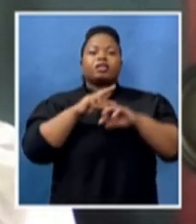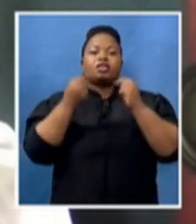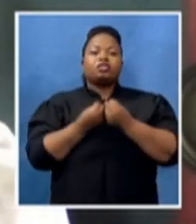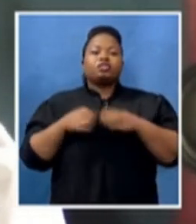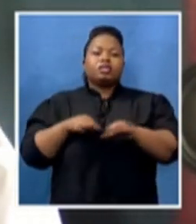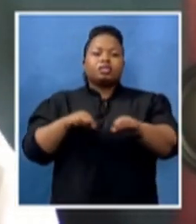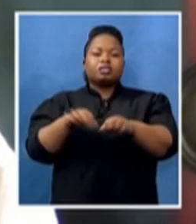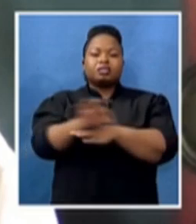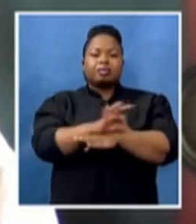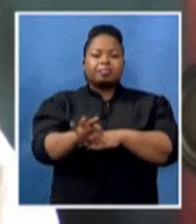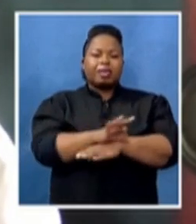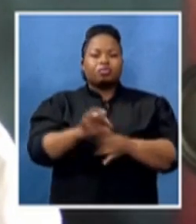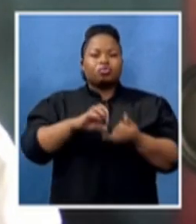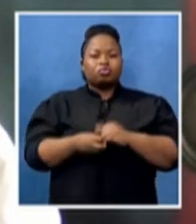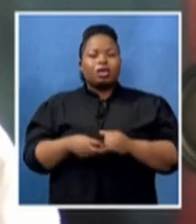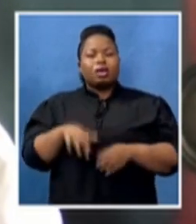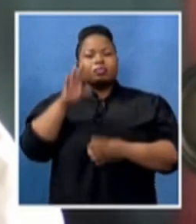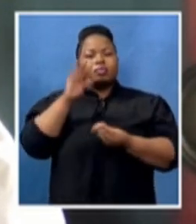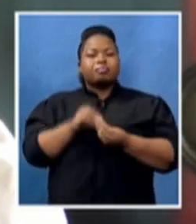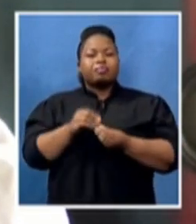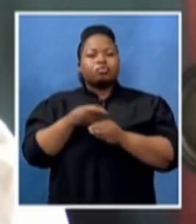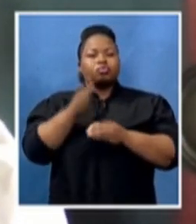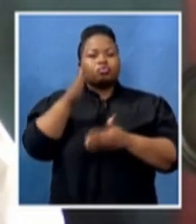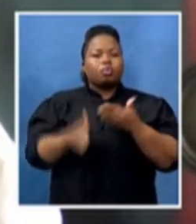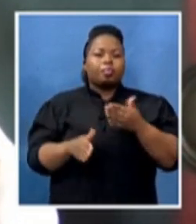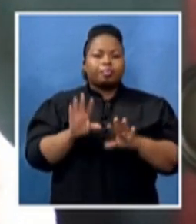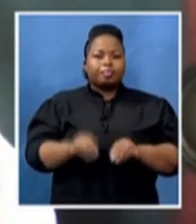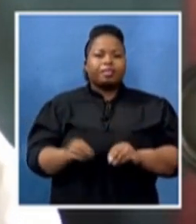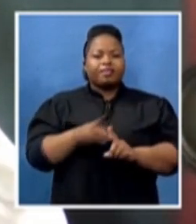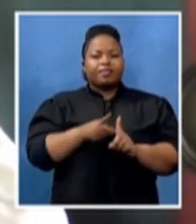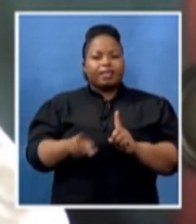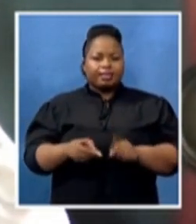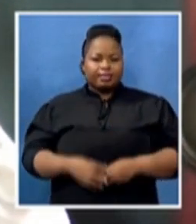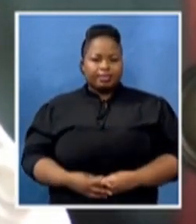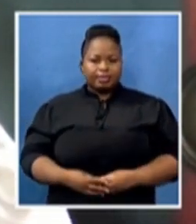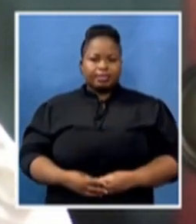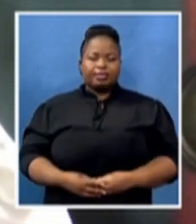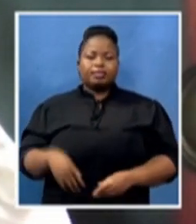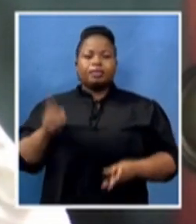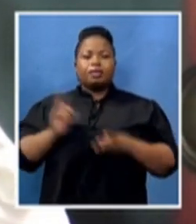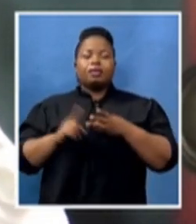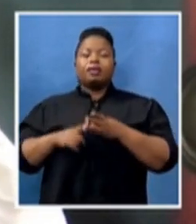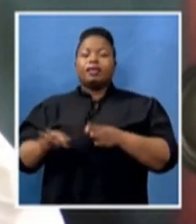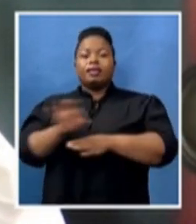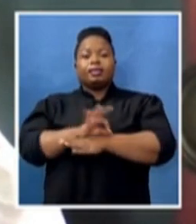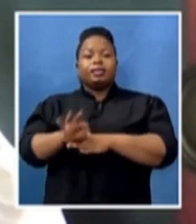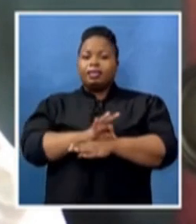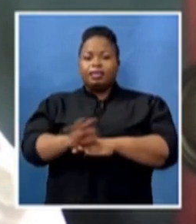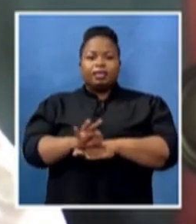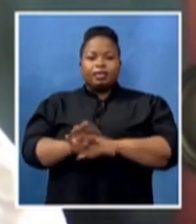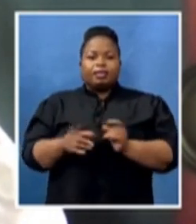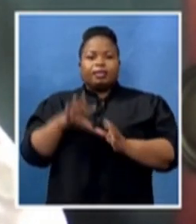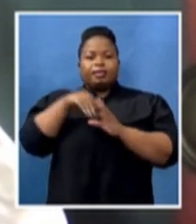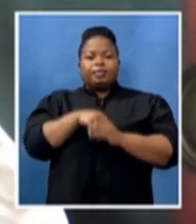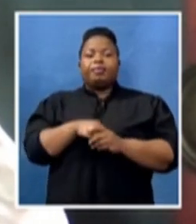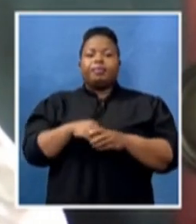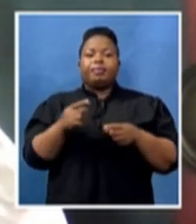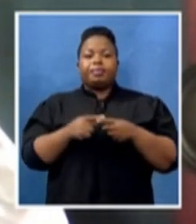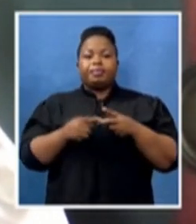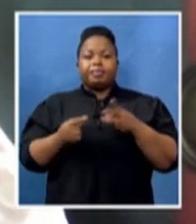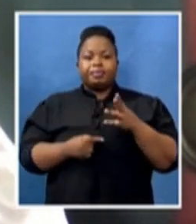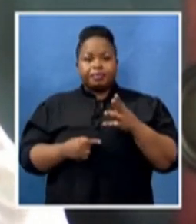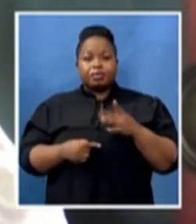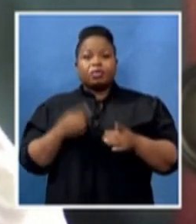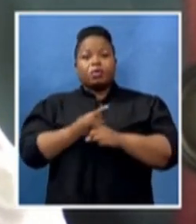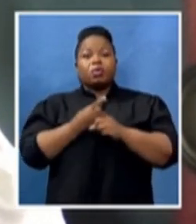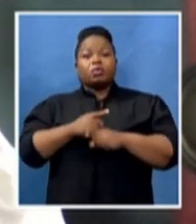violence. The plan comprised of the following interventions. First is